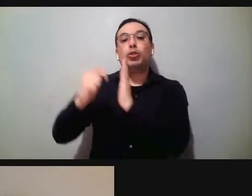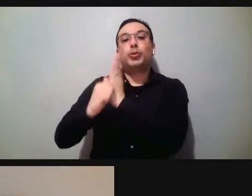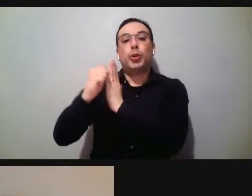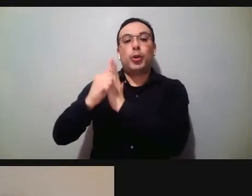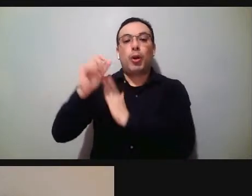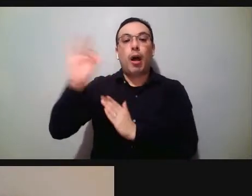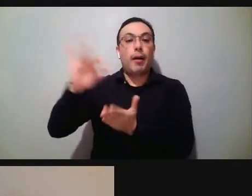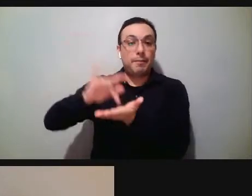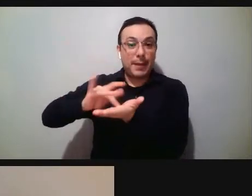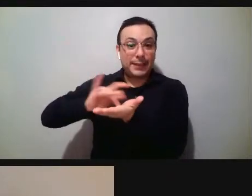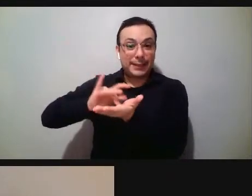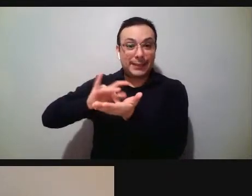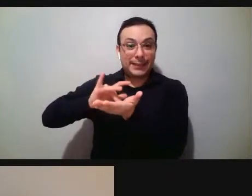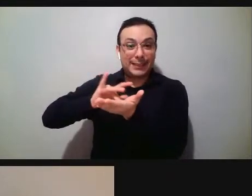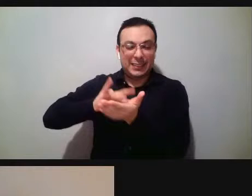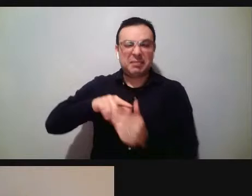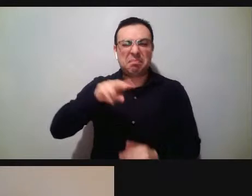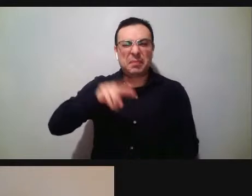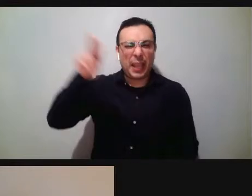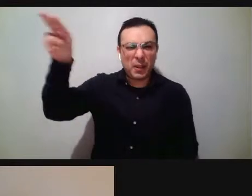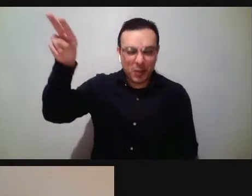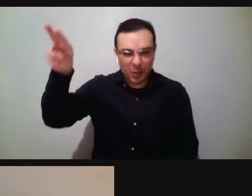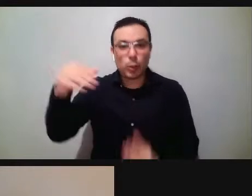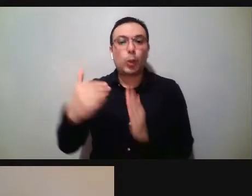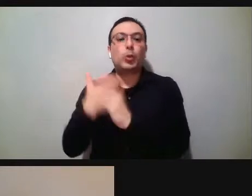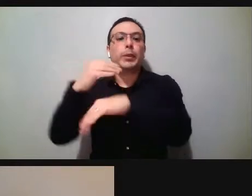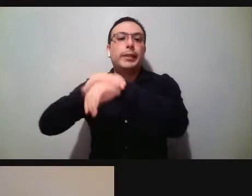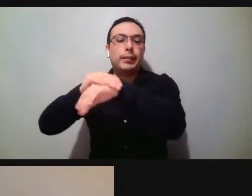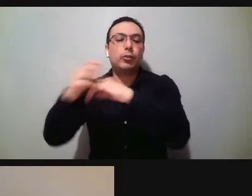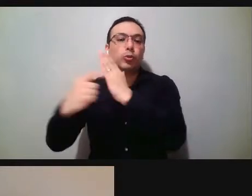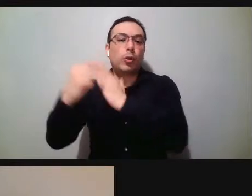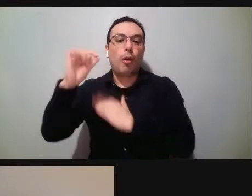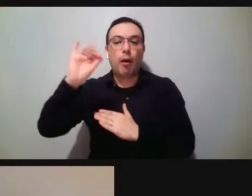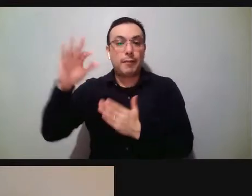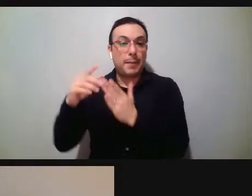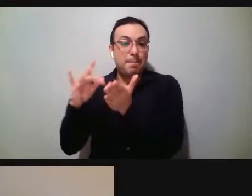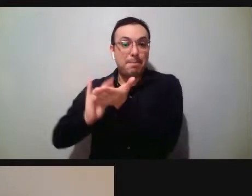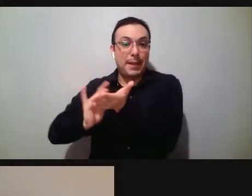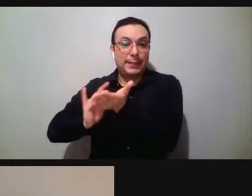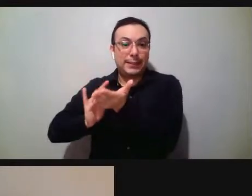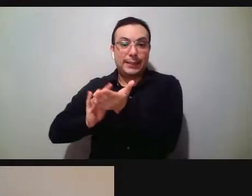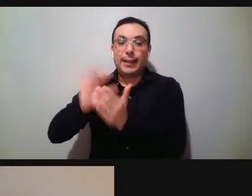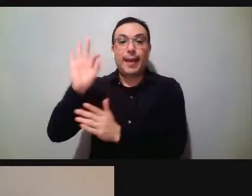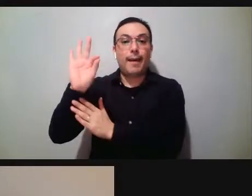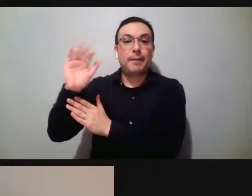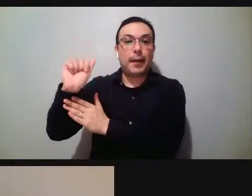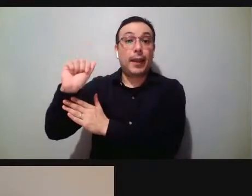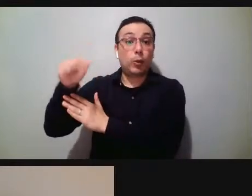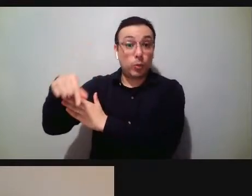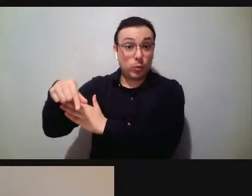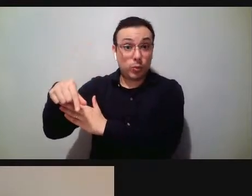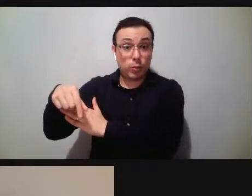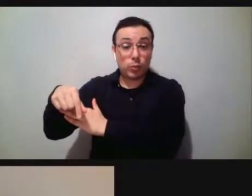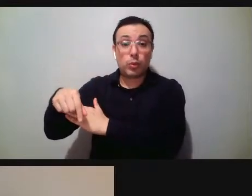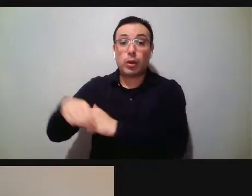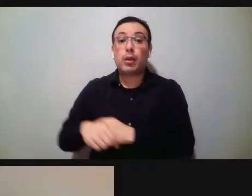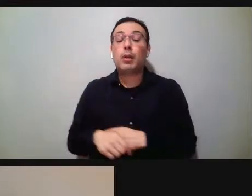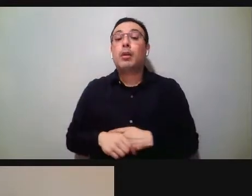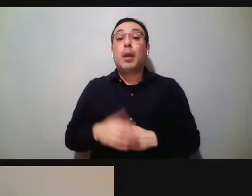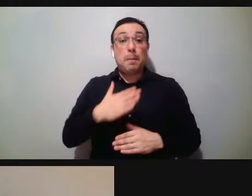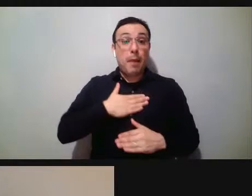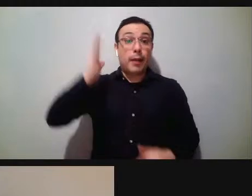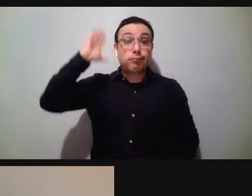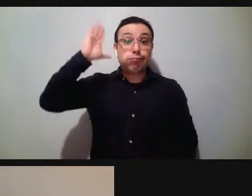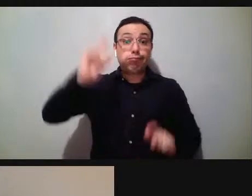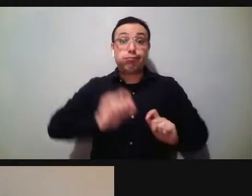Medicine COVID-19 frequently asked questions, they have a lot of these things listed that I had in my presentation, but they have